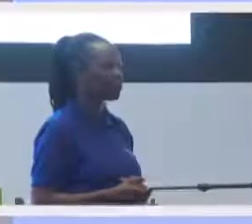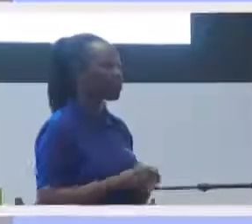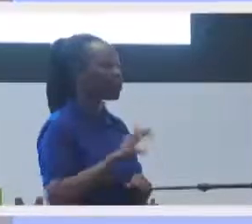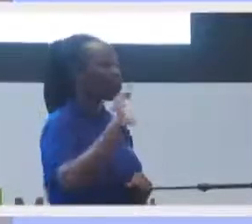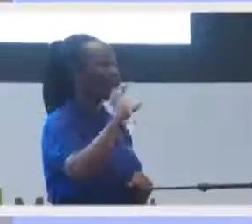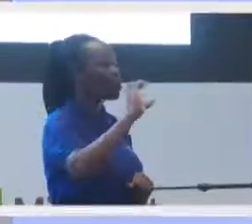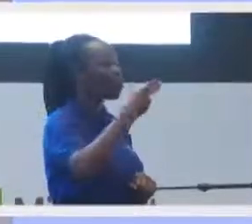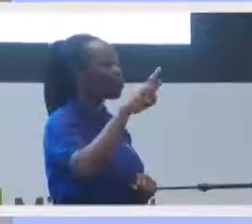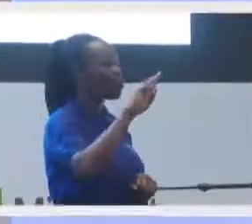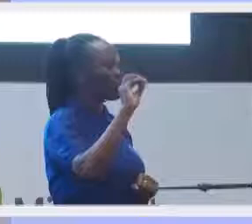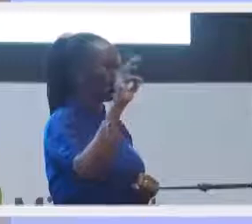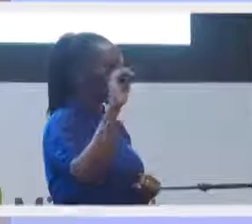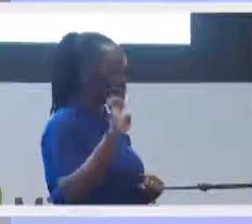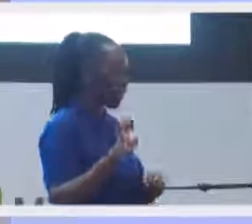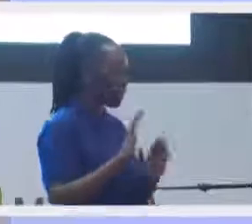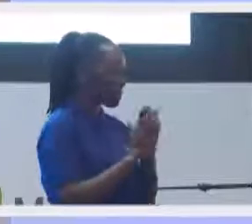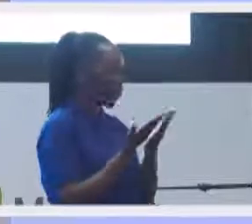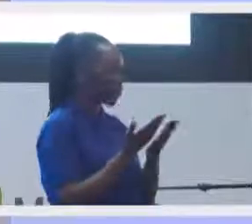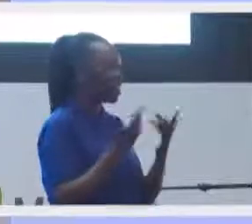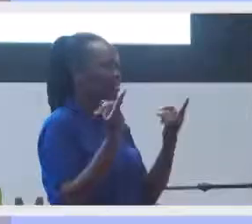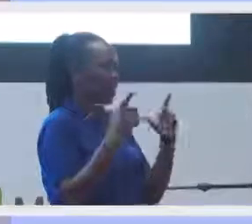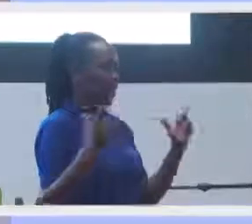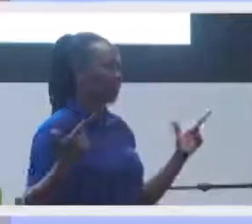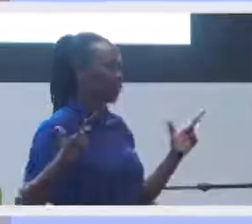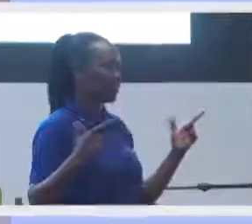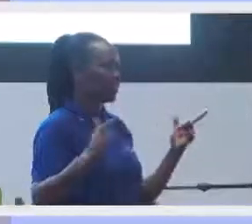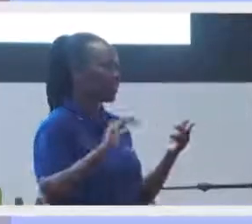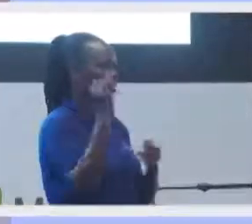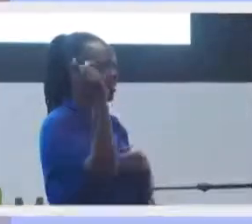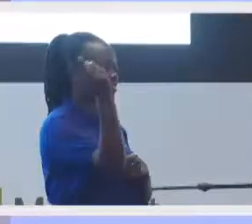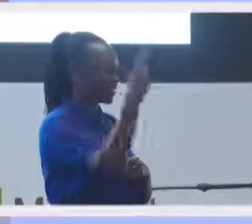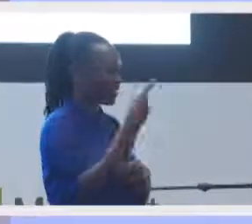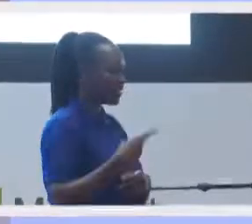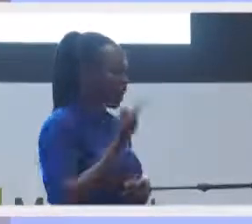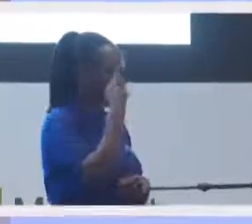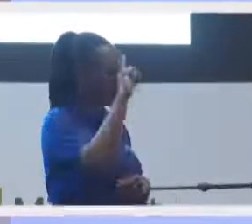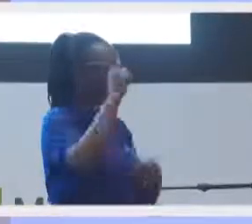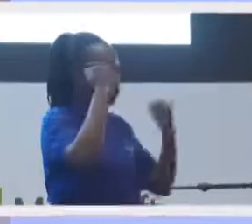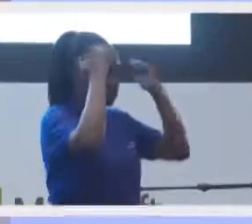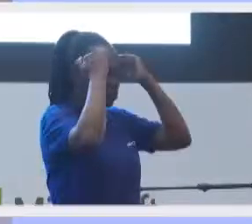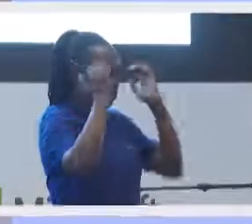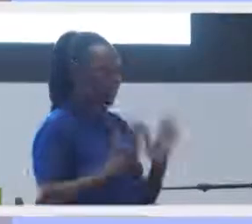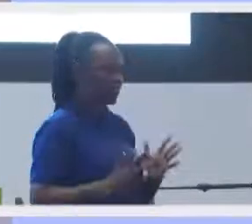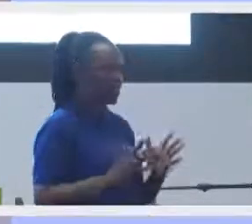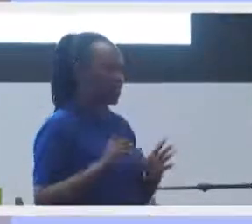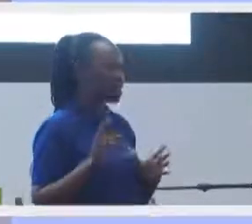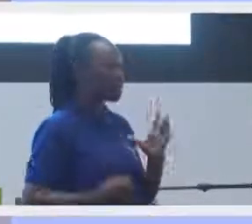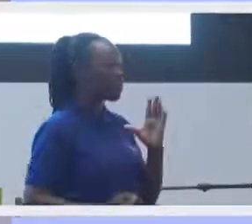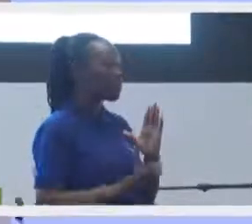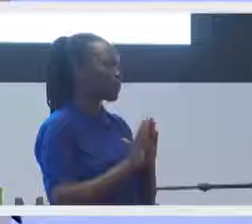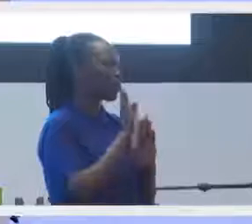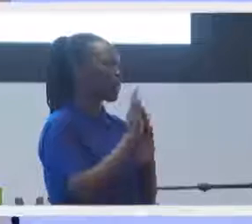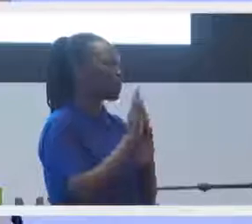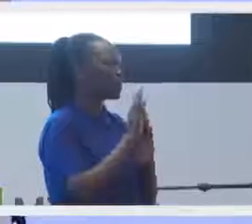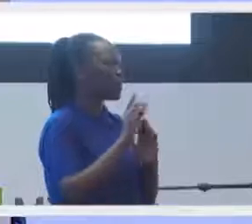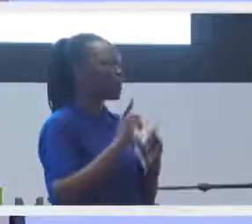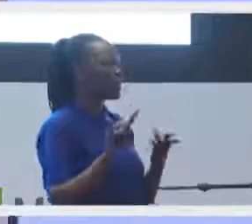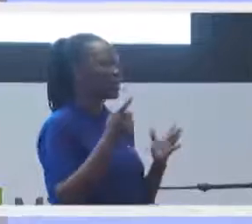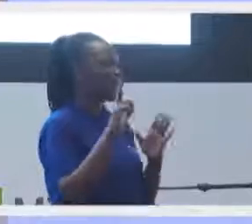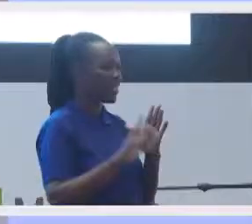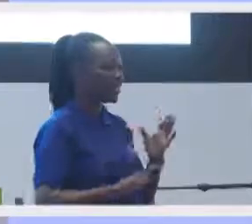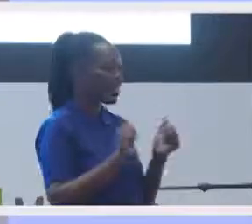Chromebooks are lightweight, durable laptops designed for students. They boot up in less than 10